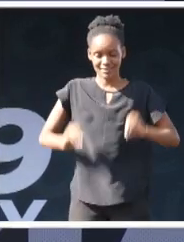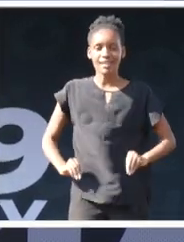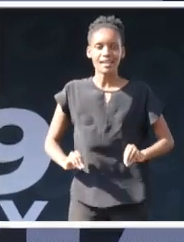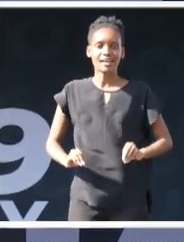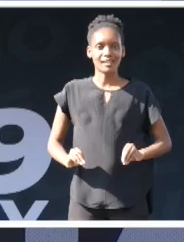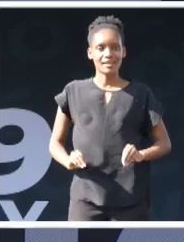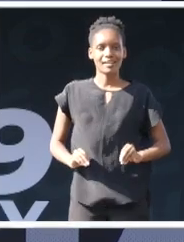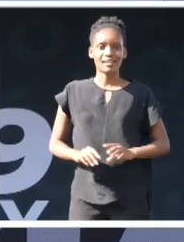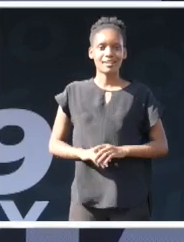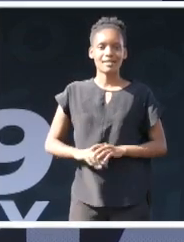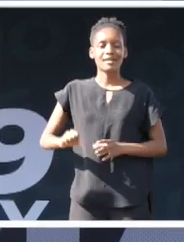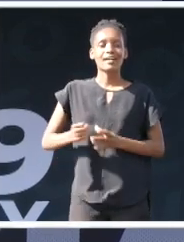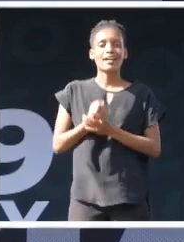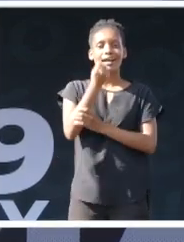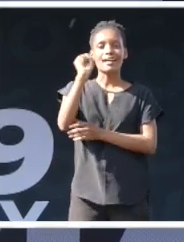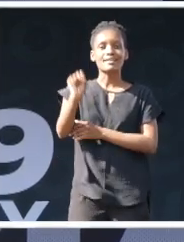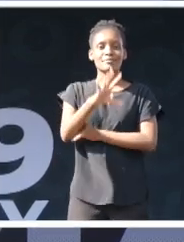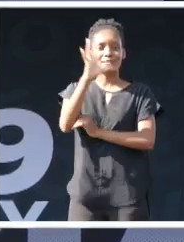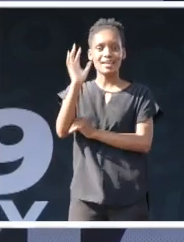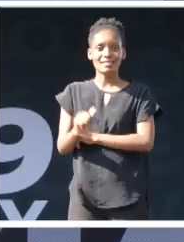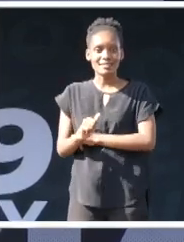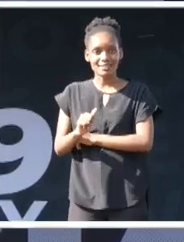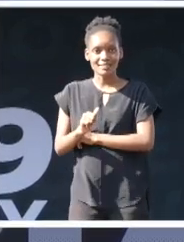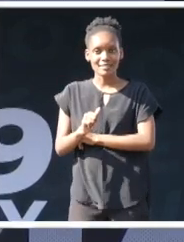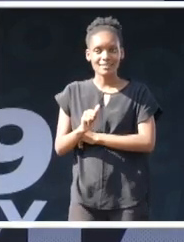RISE Mzansi is alive.